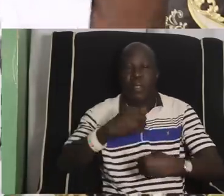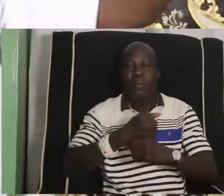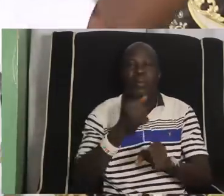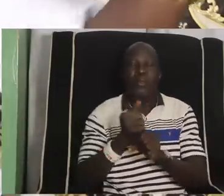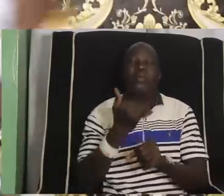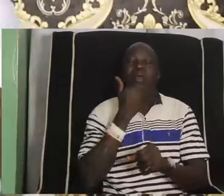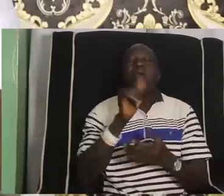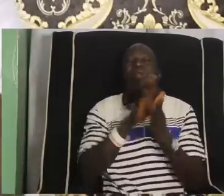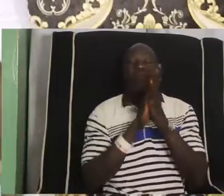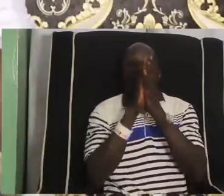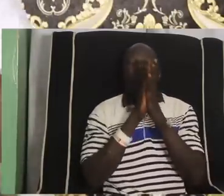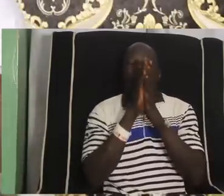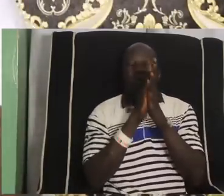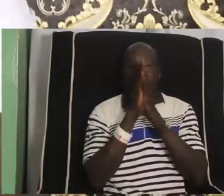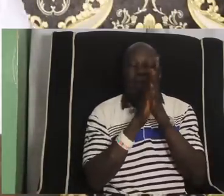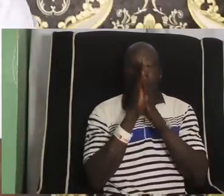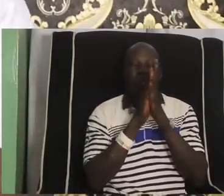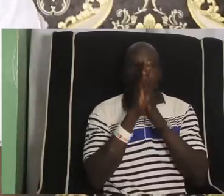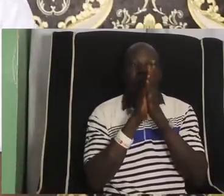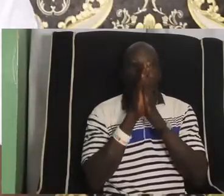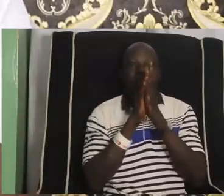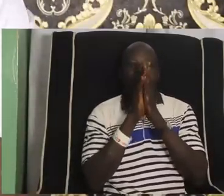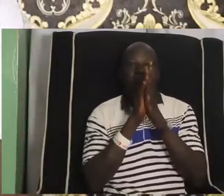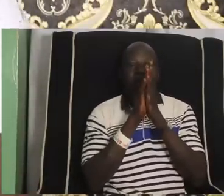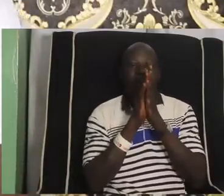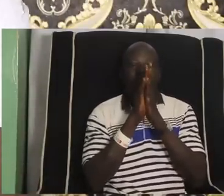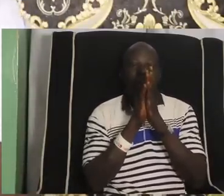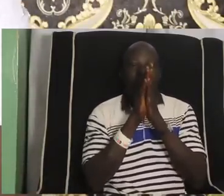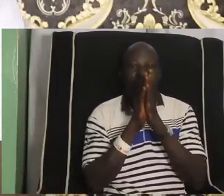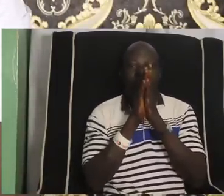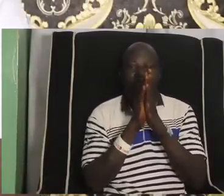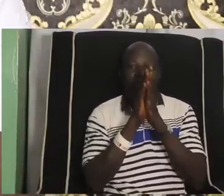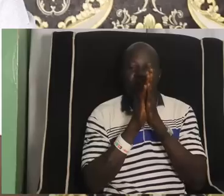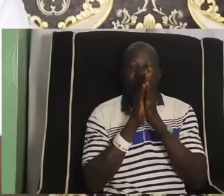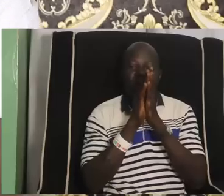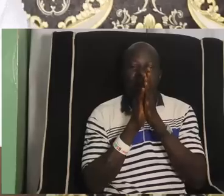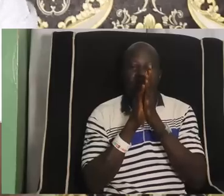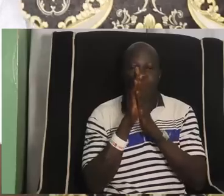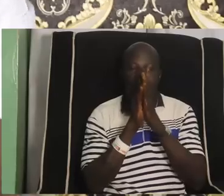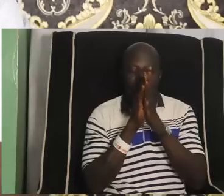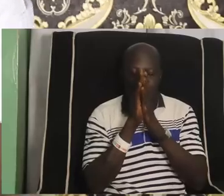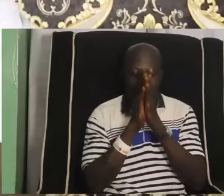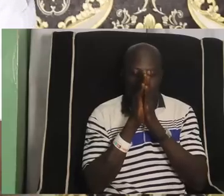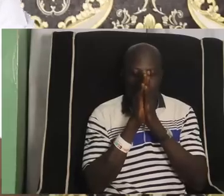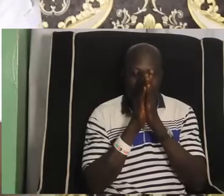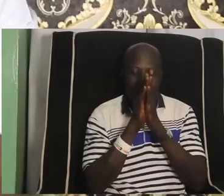make mistake. Oya àdúrà. Orúkọ Jésù. Orúkọ Jésù. Orúkọ Jésù.